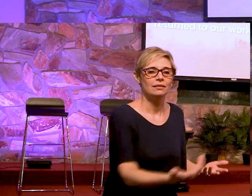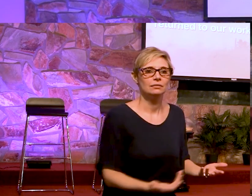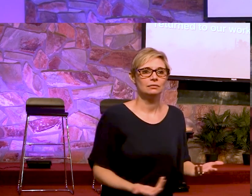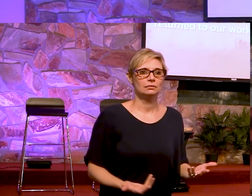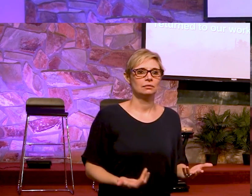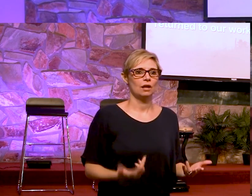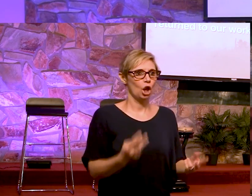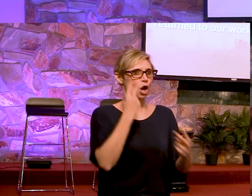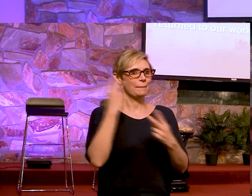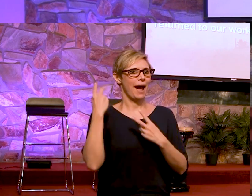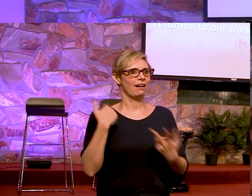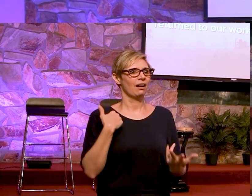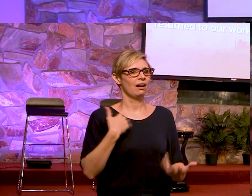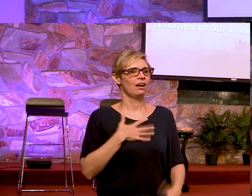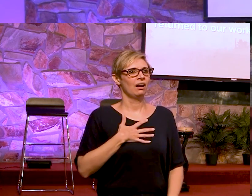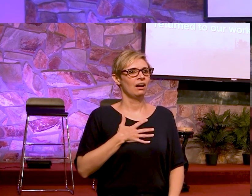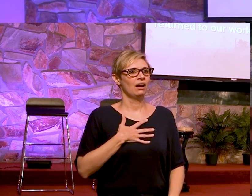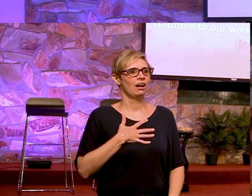discouraged.